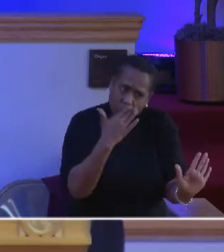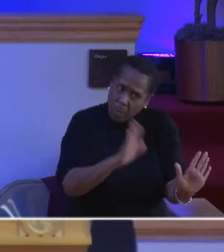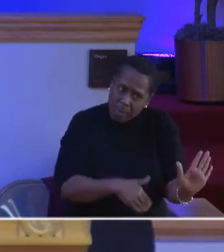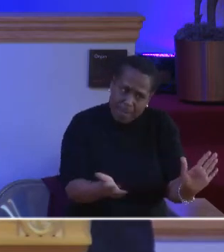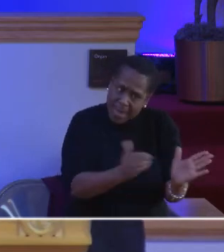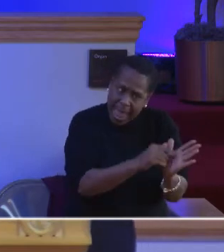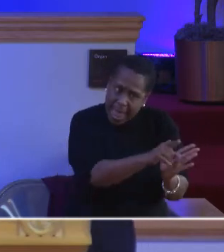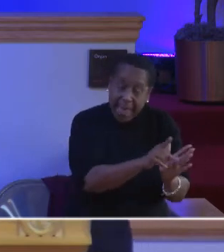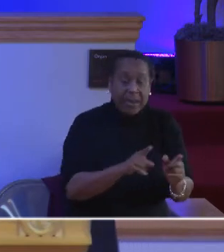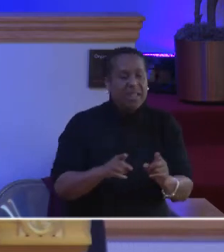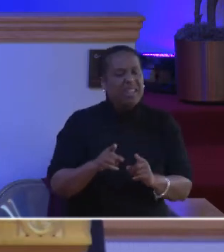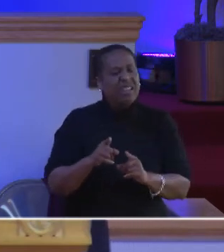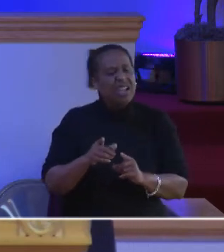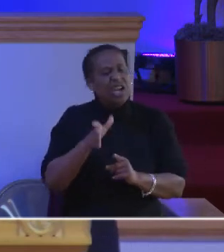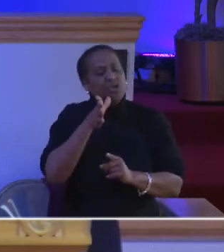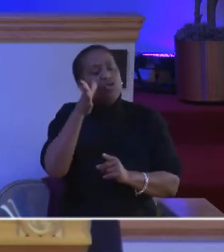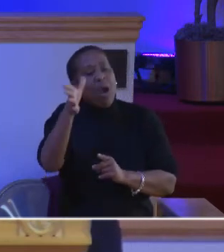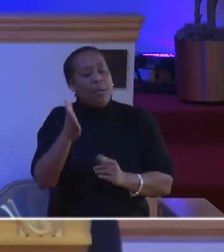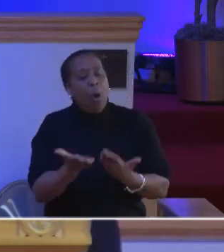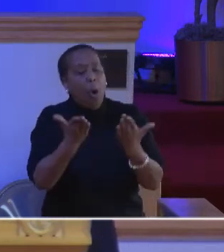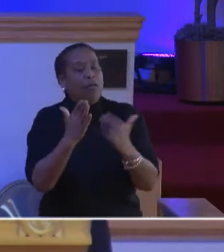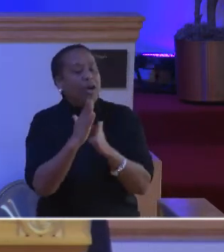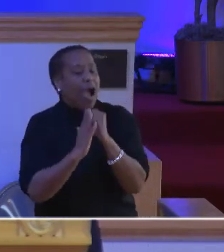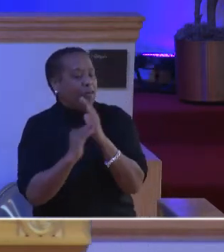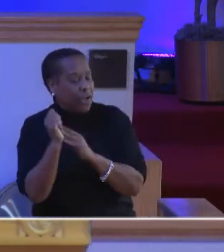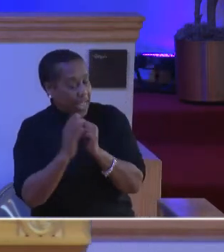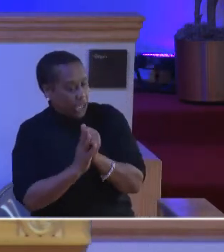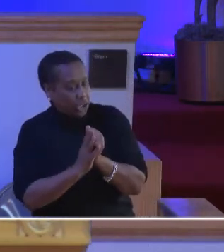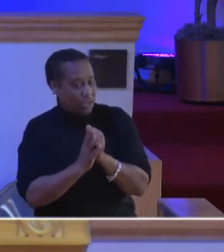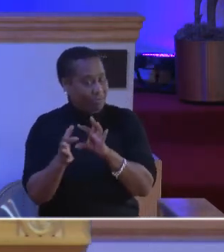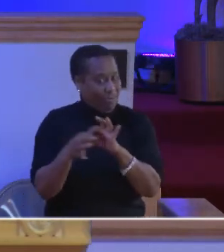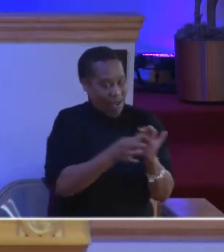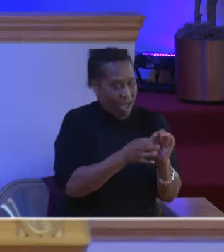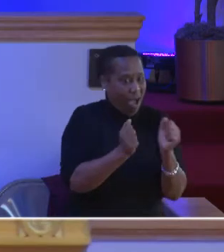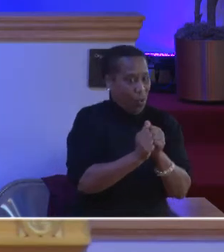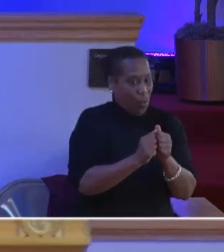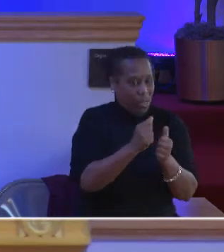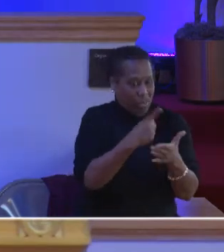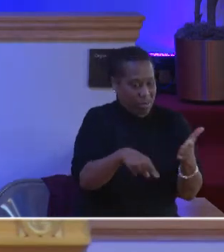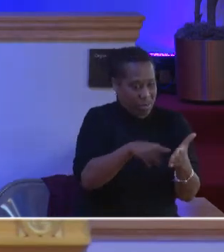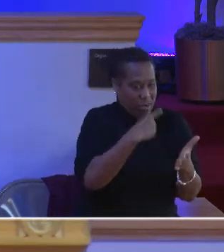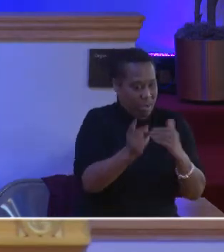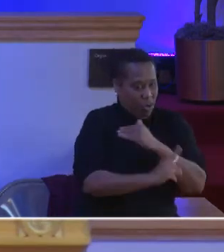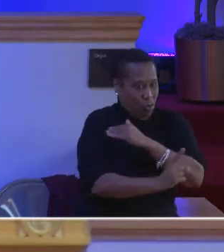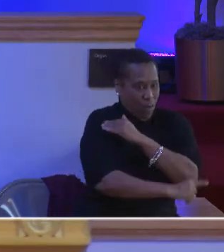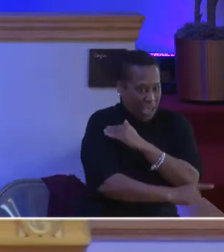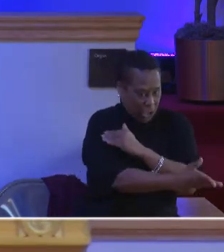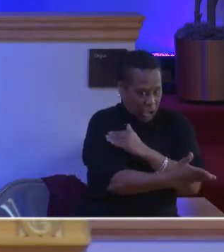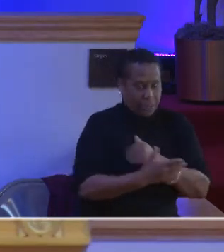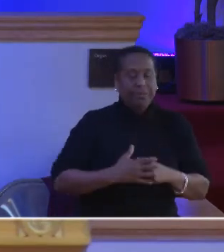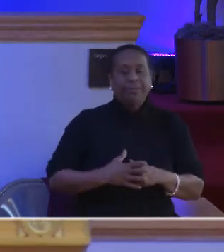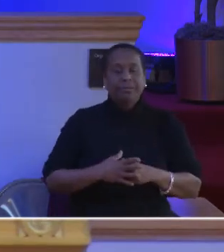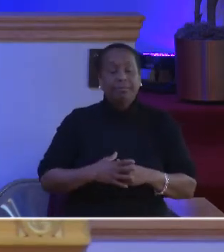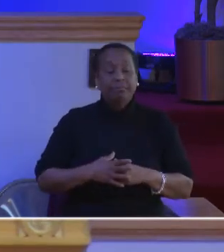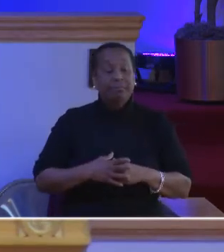She offered consolation along with the correction. Then lastly,